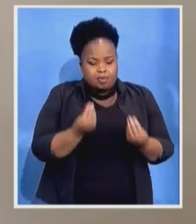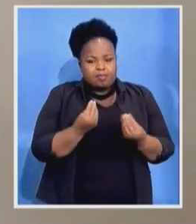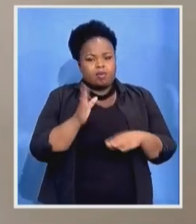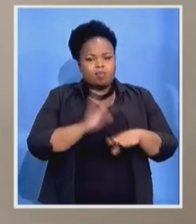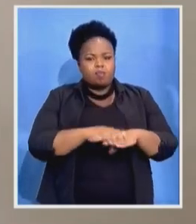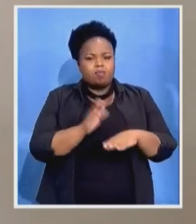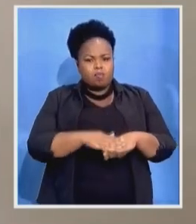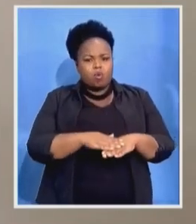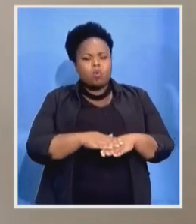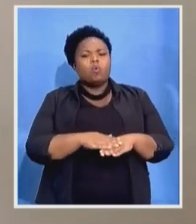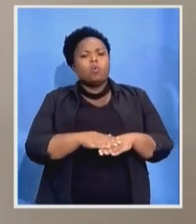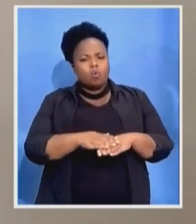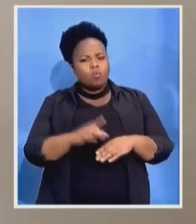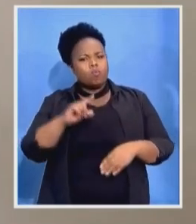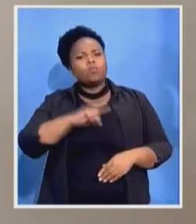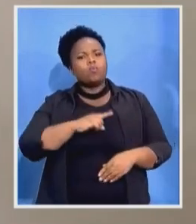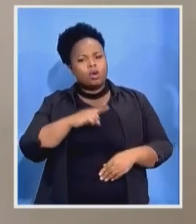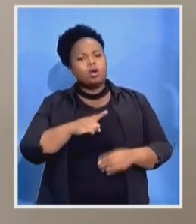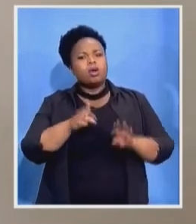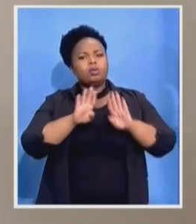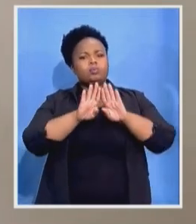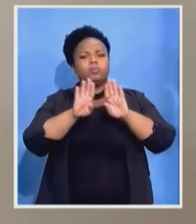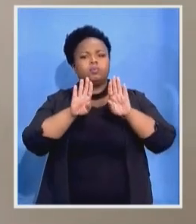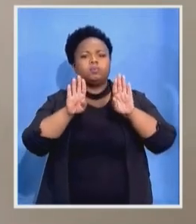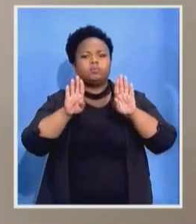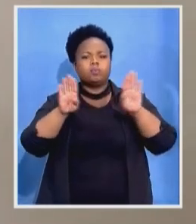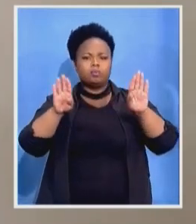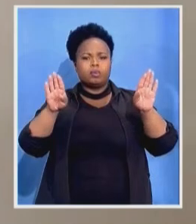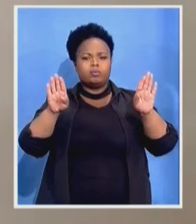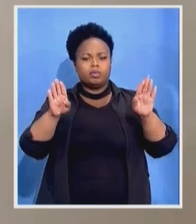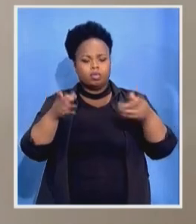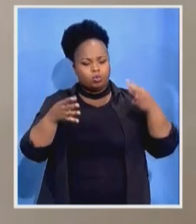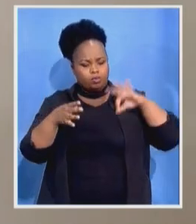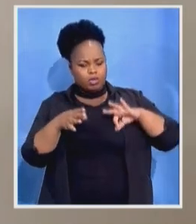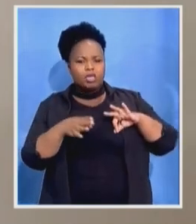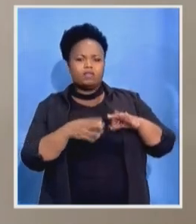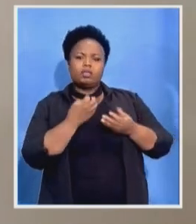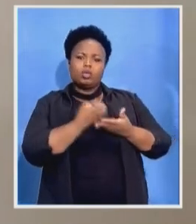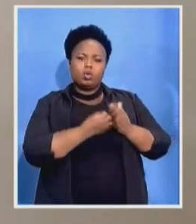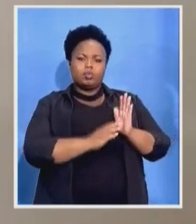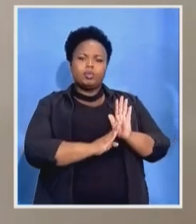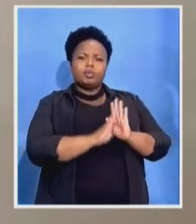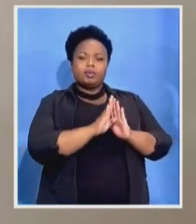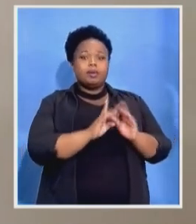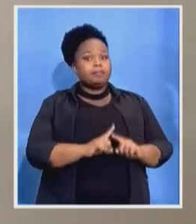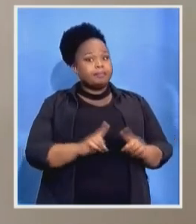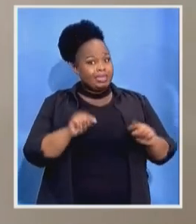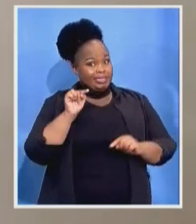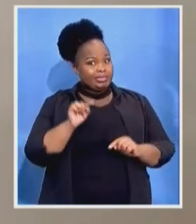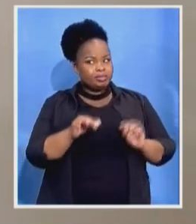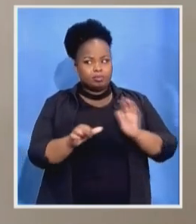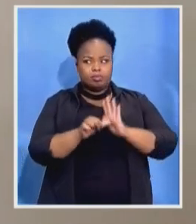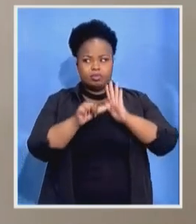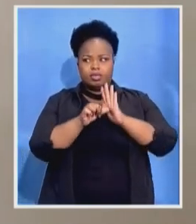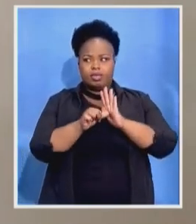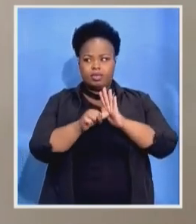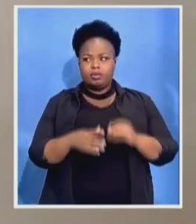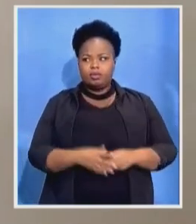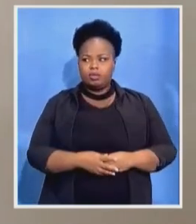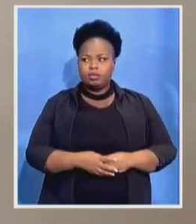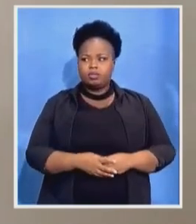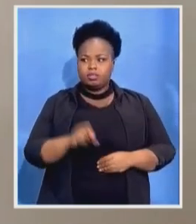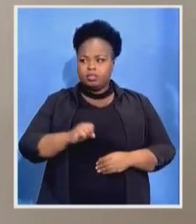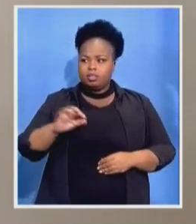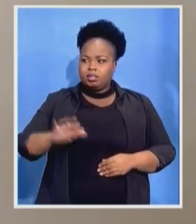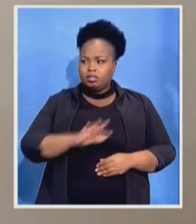lockdown. While this is important, the reality, however, is that South Africa is yet to recover the 2.2 million jobs